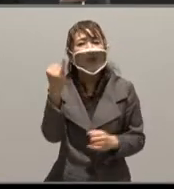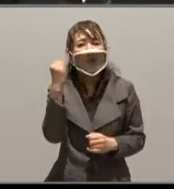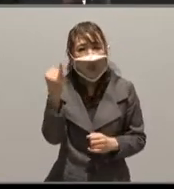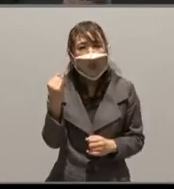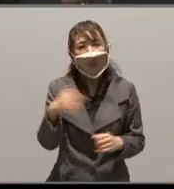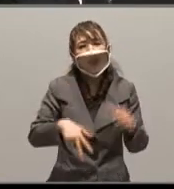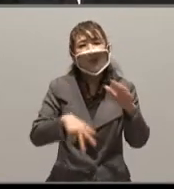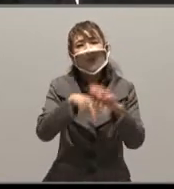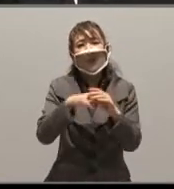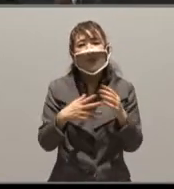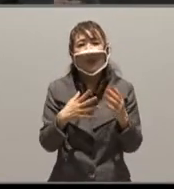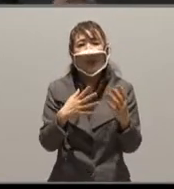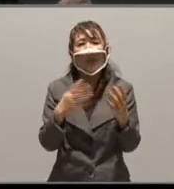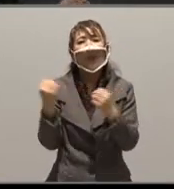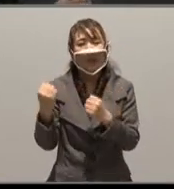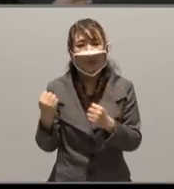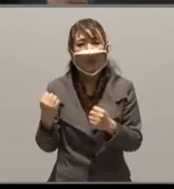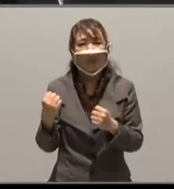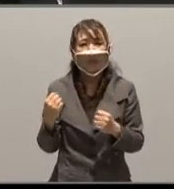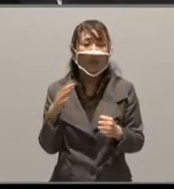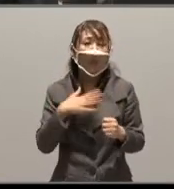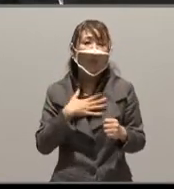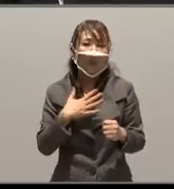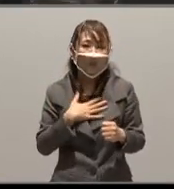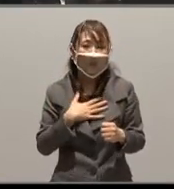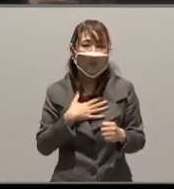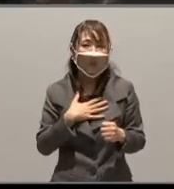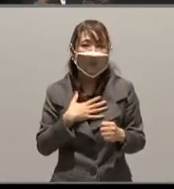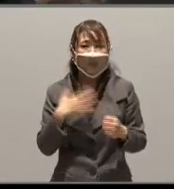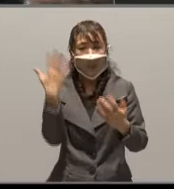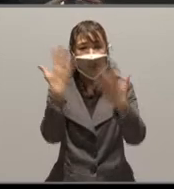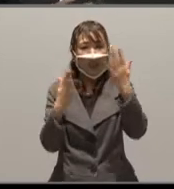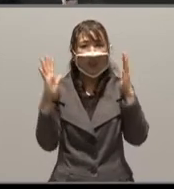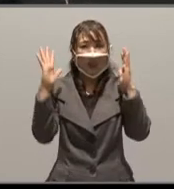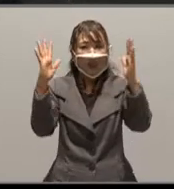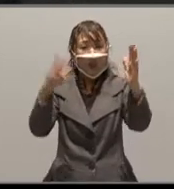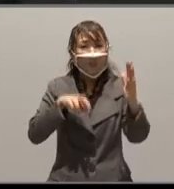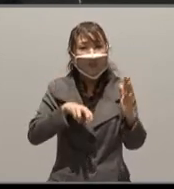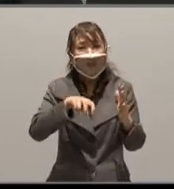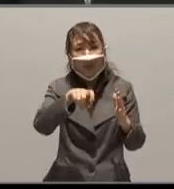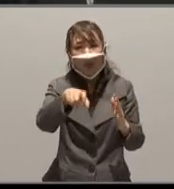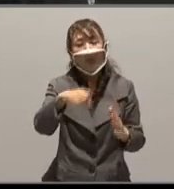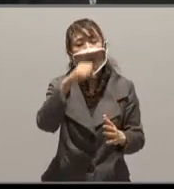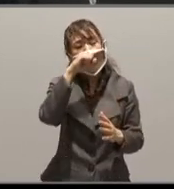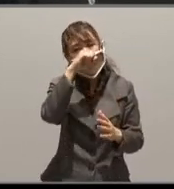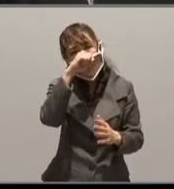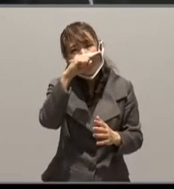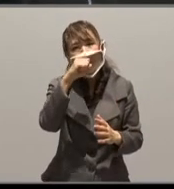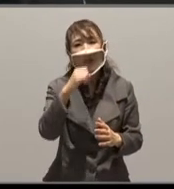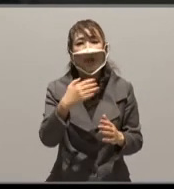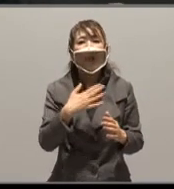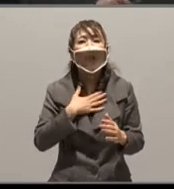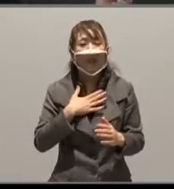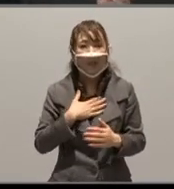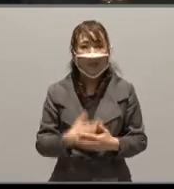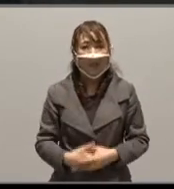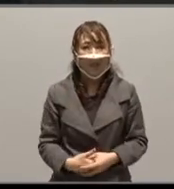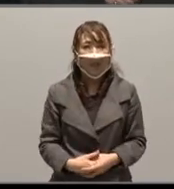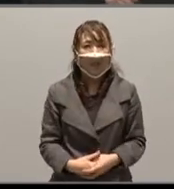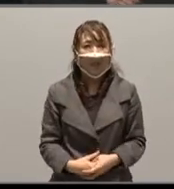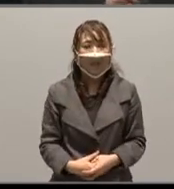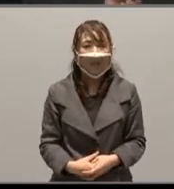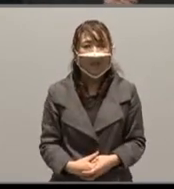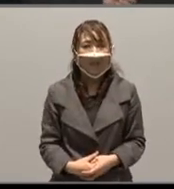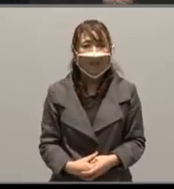70%. So stress level is high and the females are very sensitive. They respond very well to